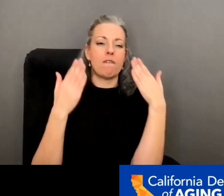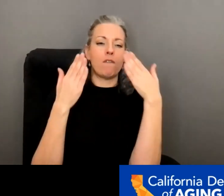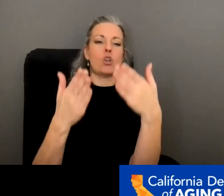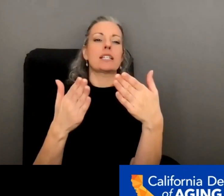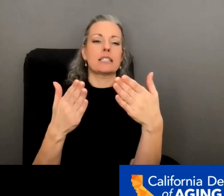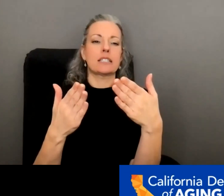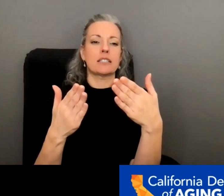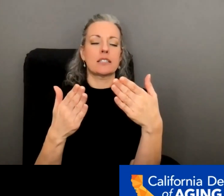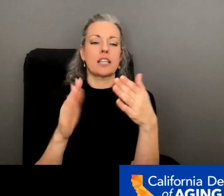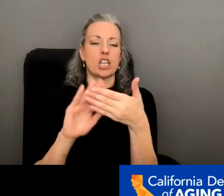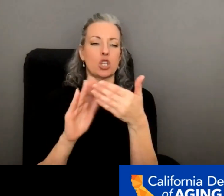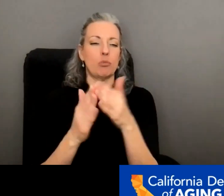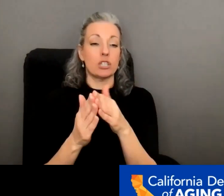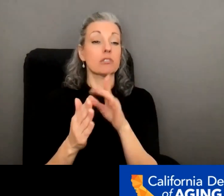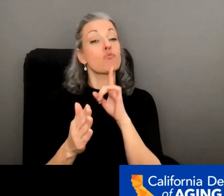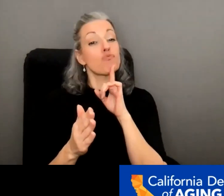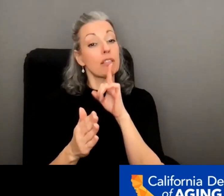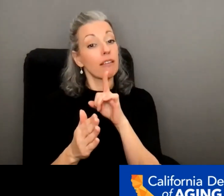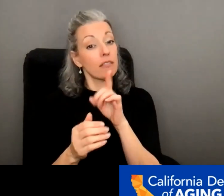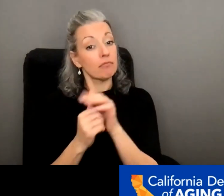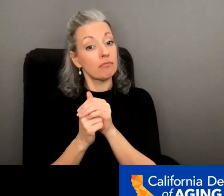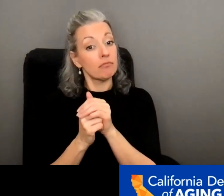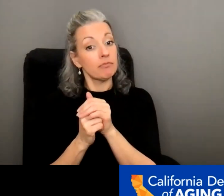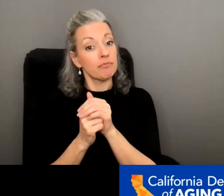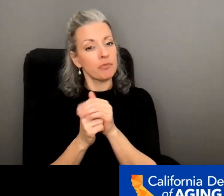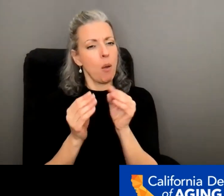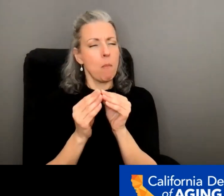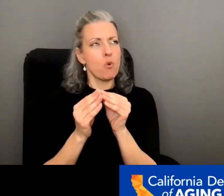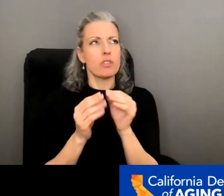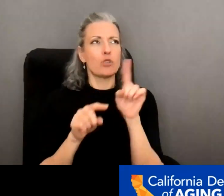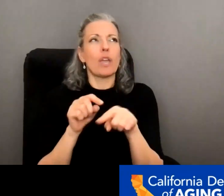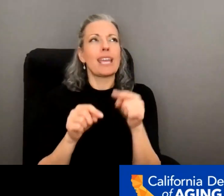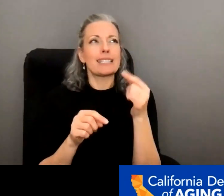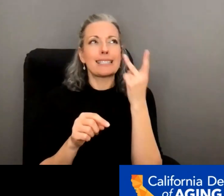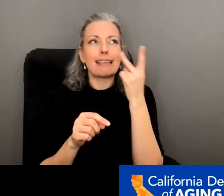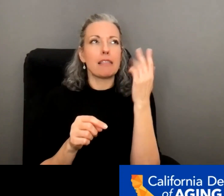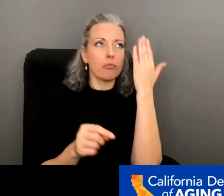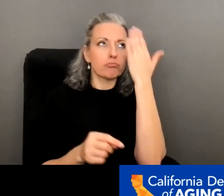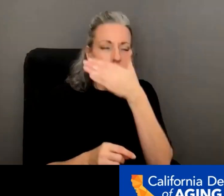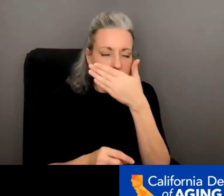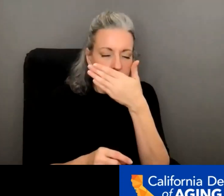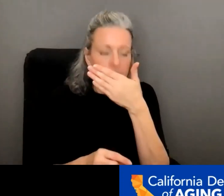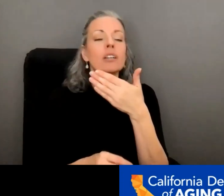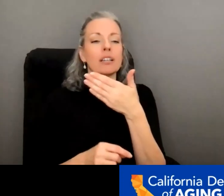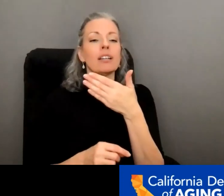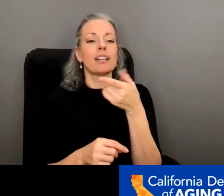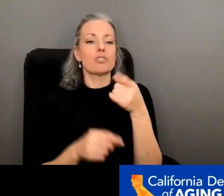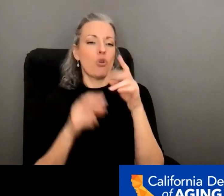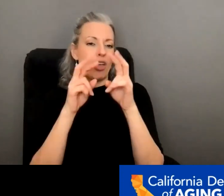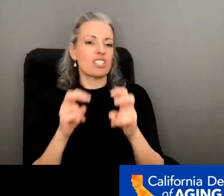that are particularly more invisible and in a lot of the sort of resources and tools and research